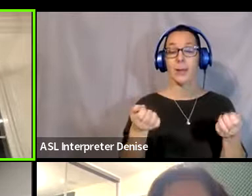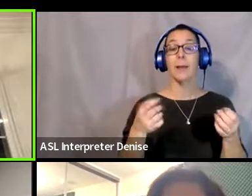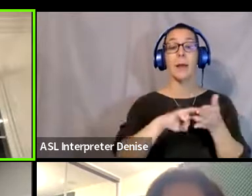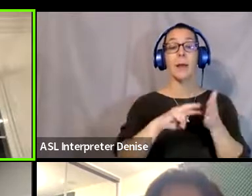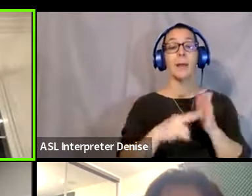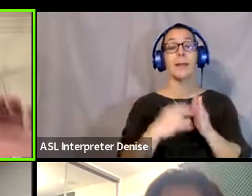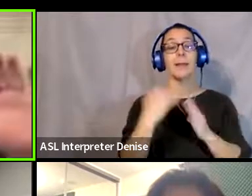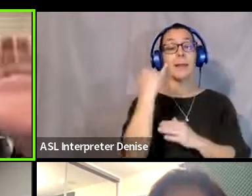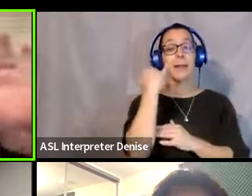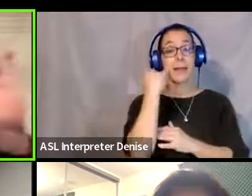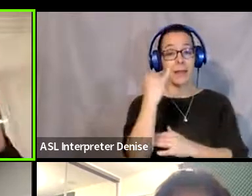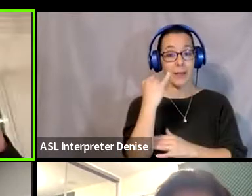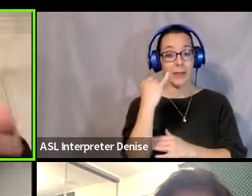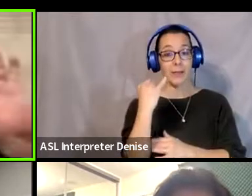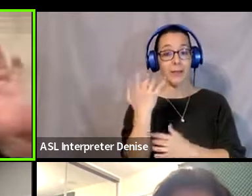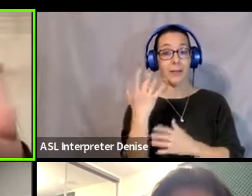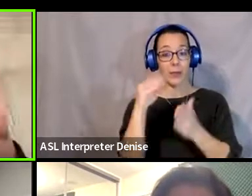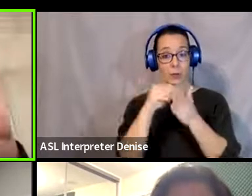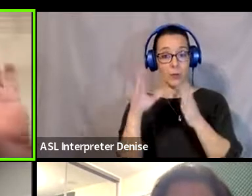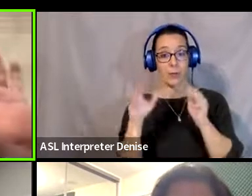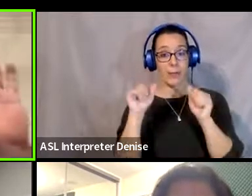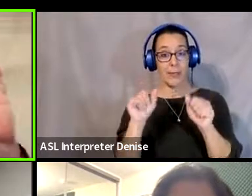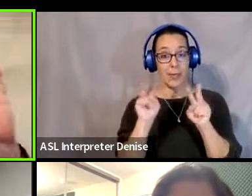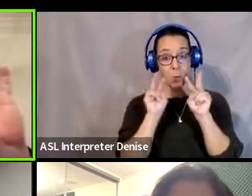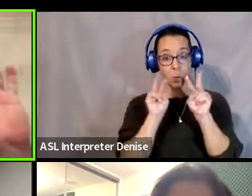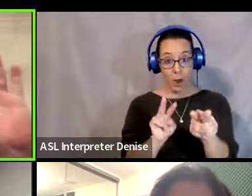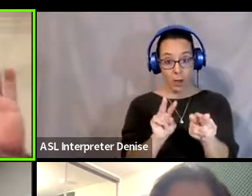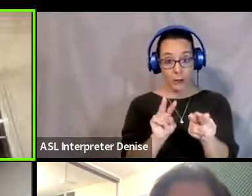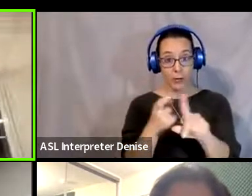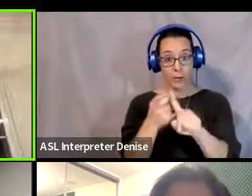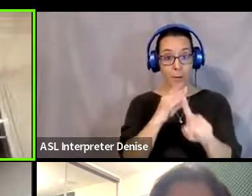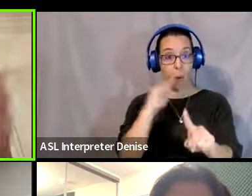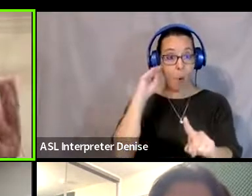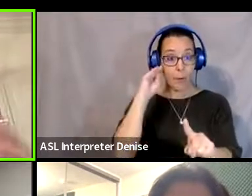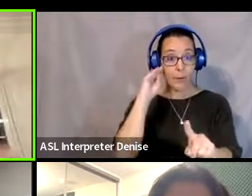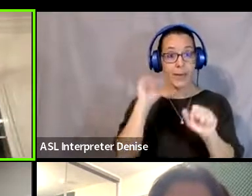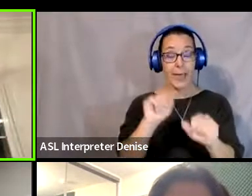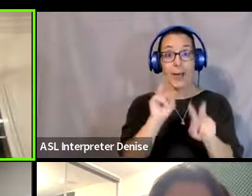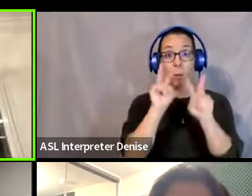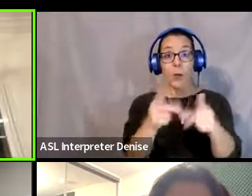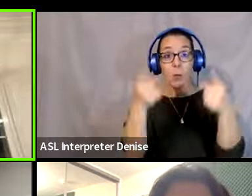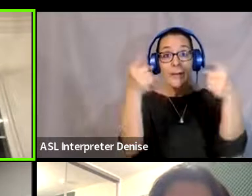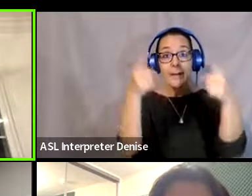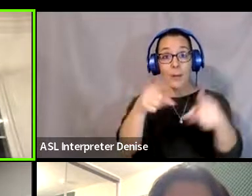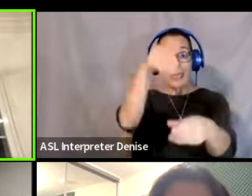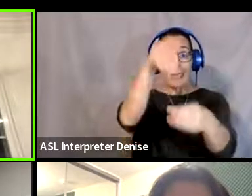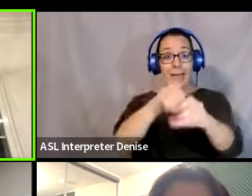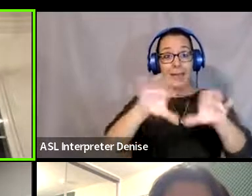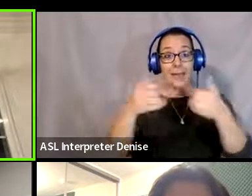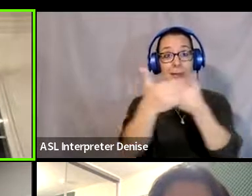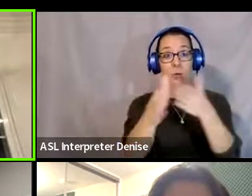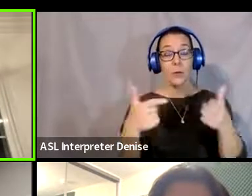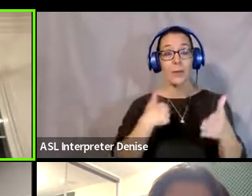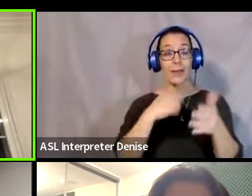able to follow synchronously, they can be able to watch the live action of what's happening in the classroom and be part of that classroom theoretically. But